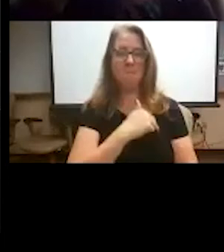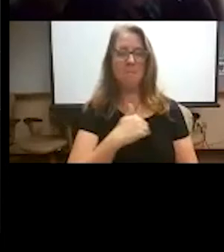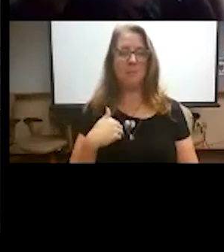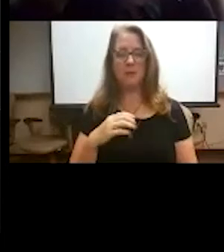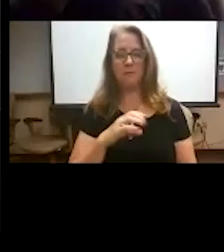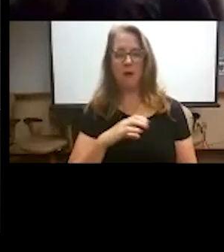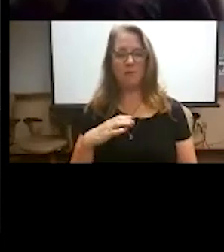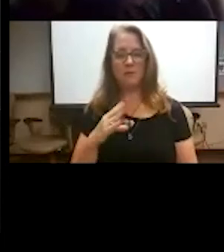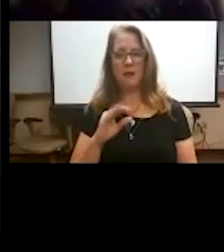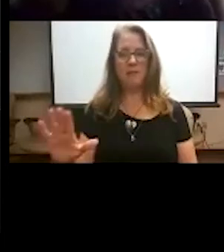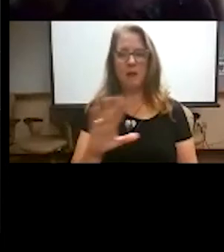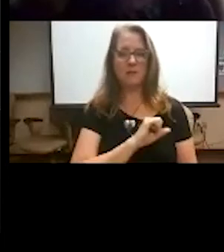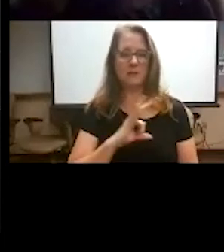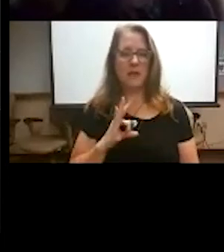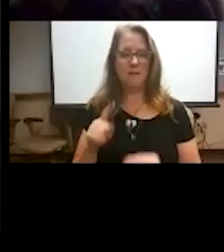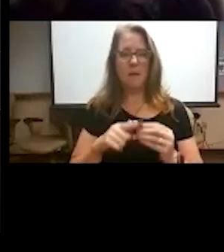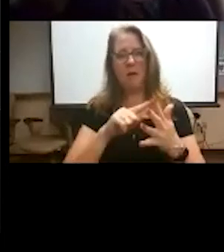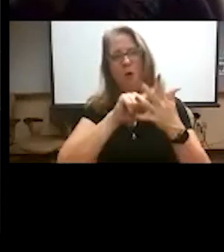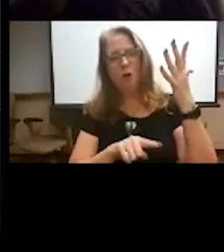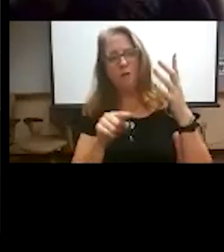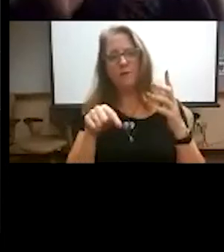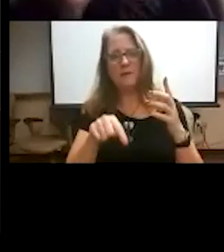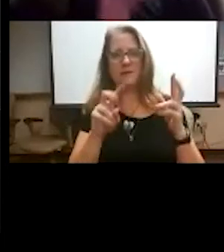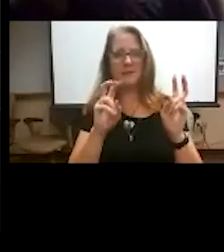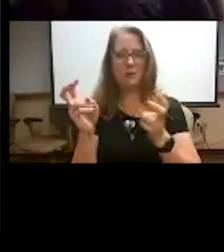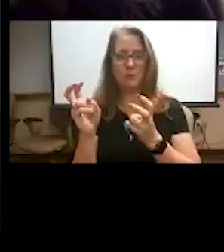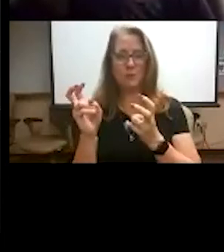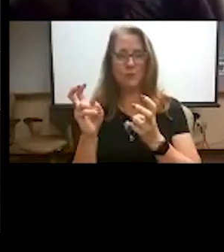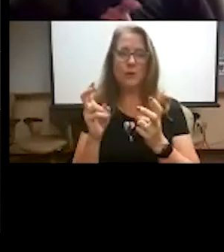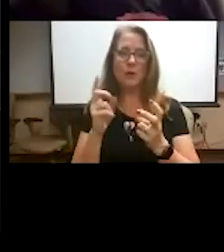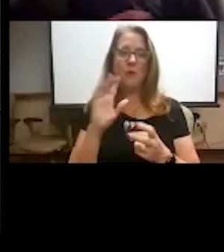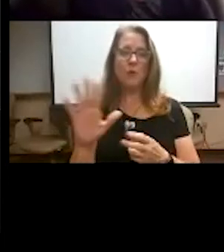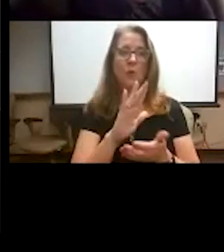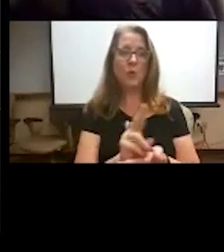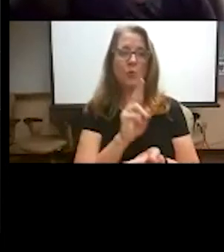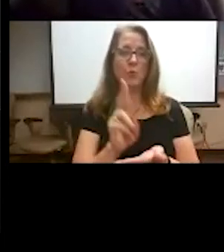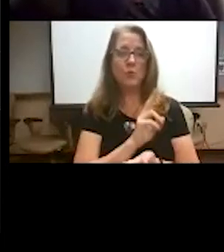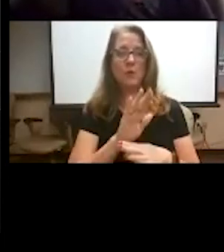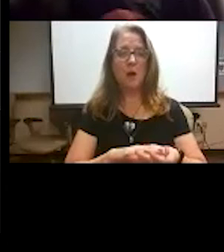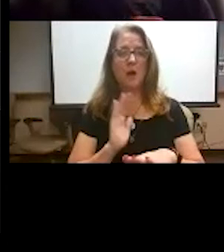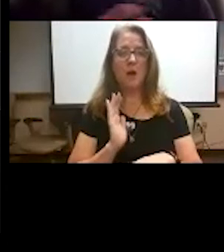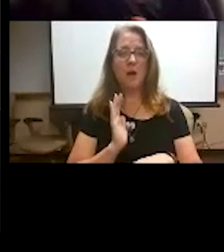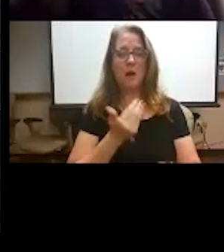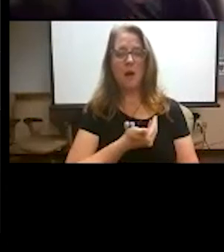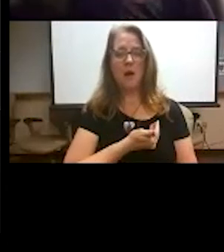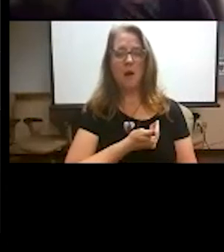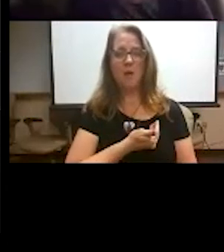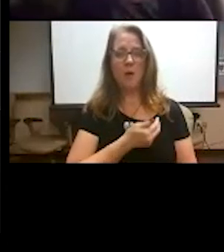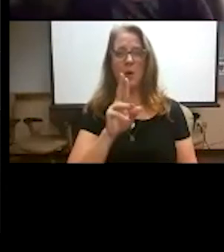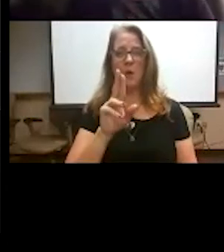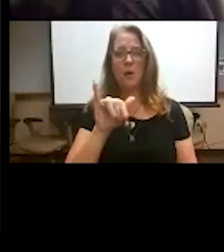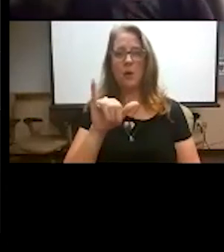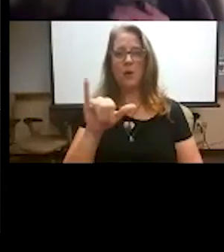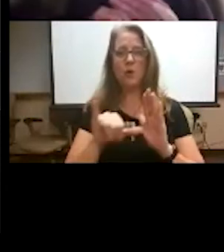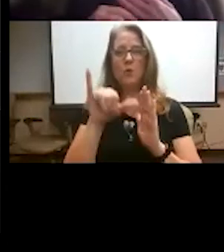their staff about all of these issues. And just for your use, on our YouTube